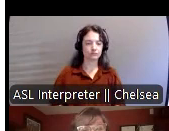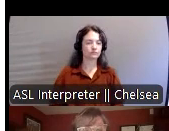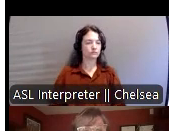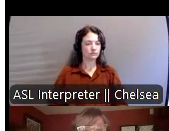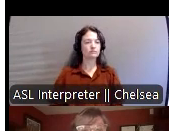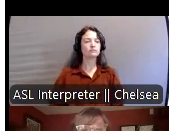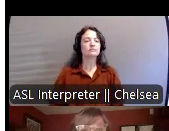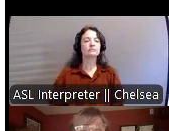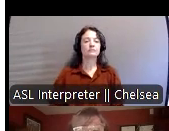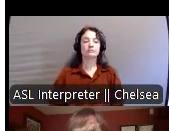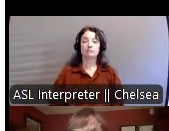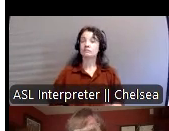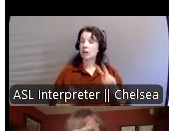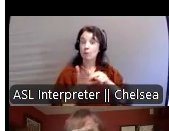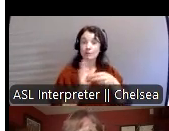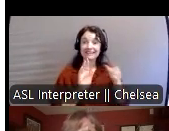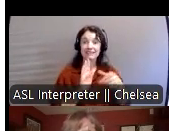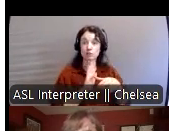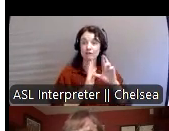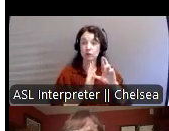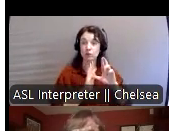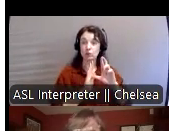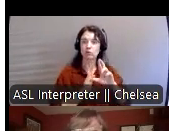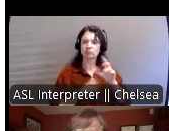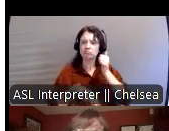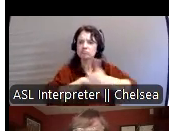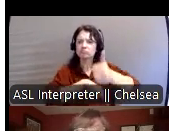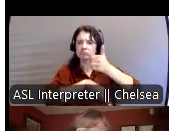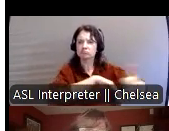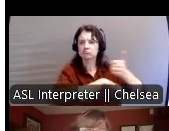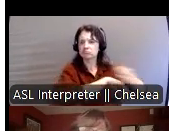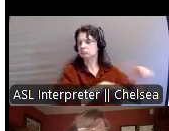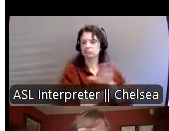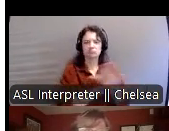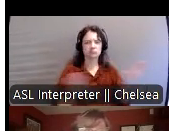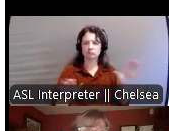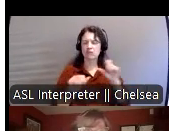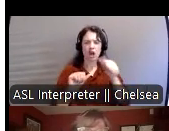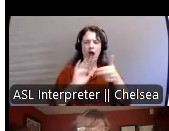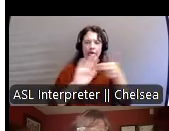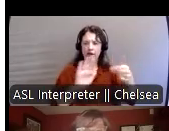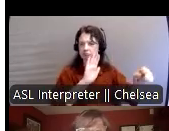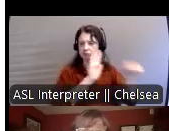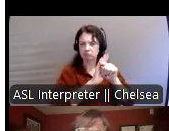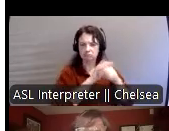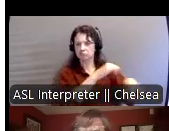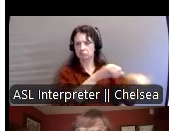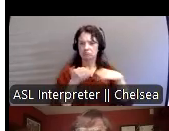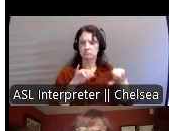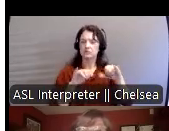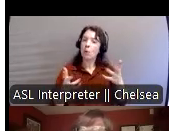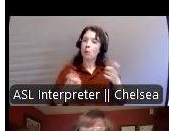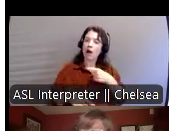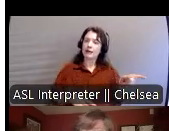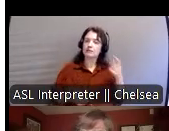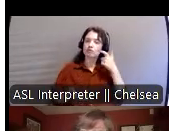The purpose of this review is not to assign blame or create stigma. Instead, it's about recognizing patterns that can help us intervene earlier